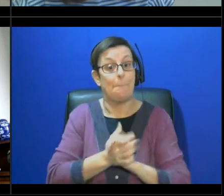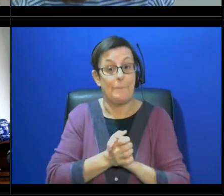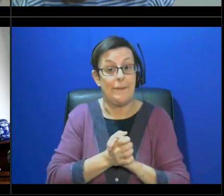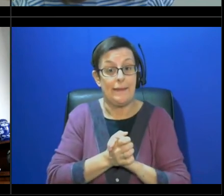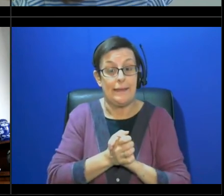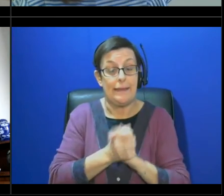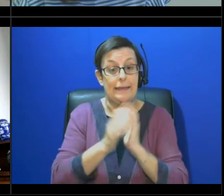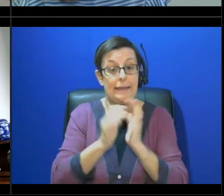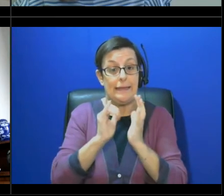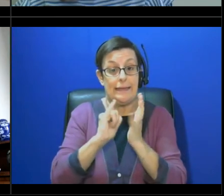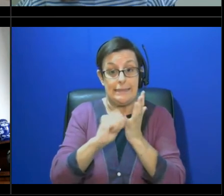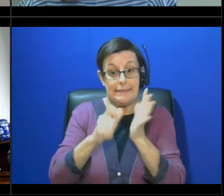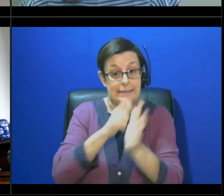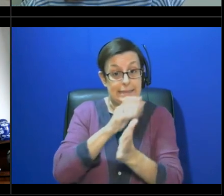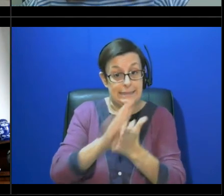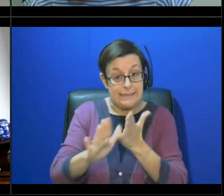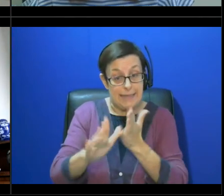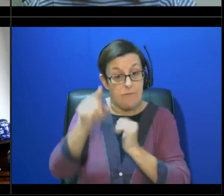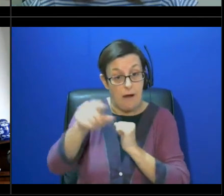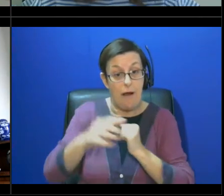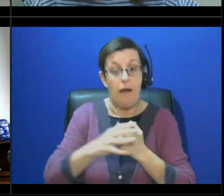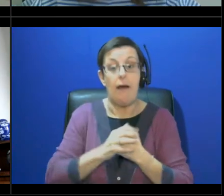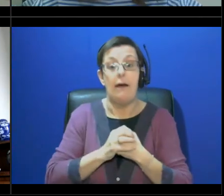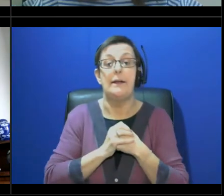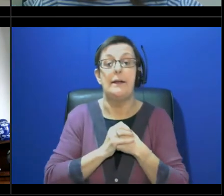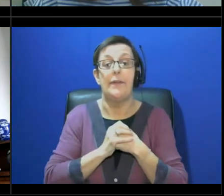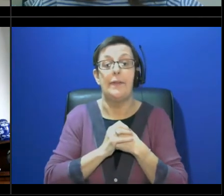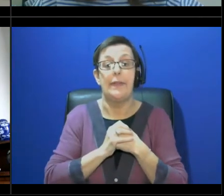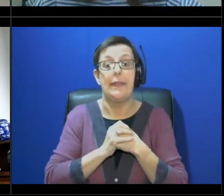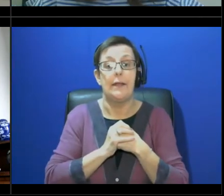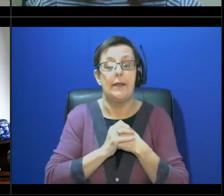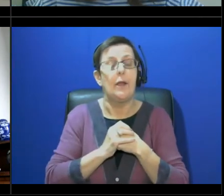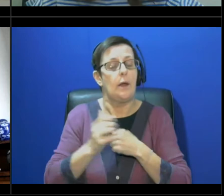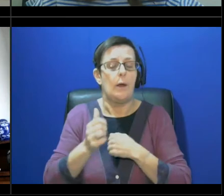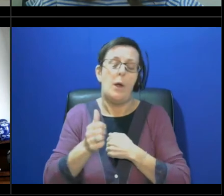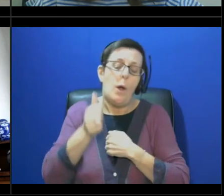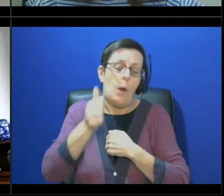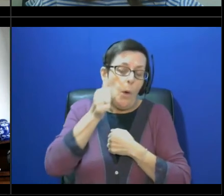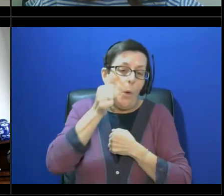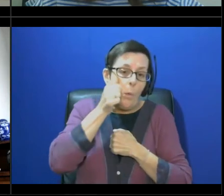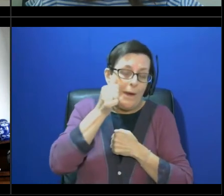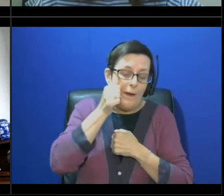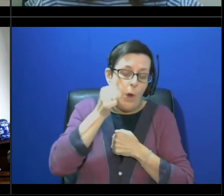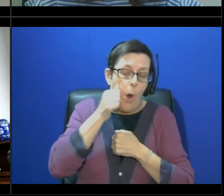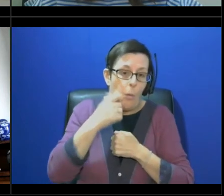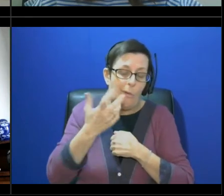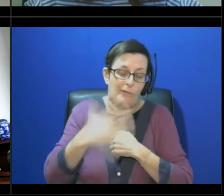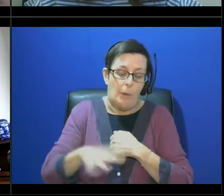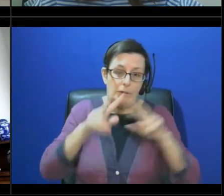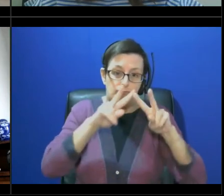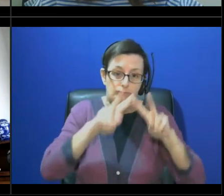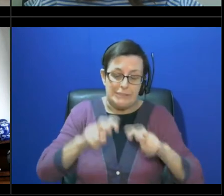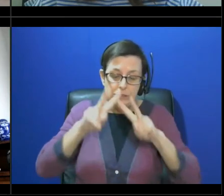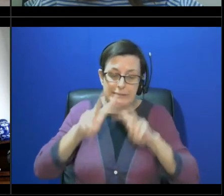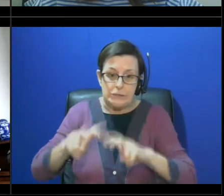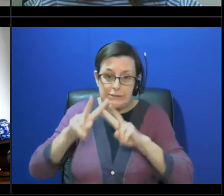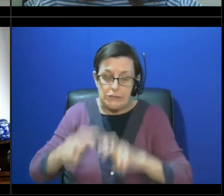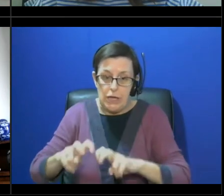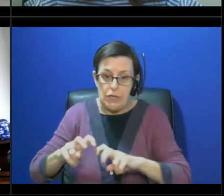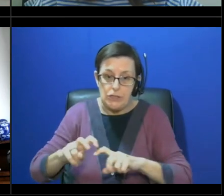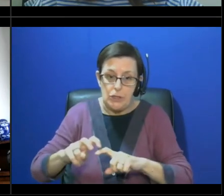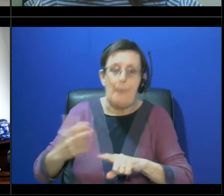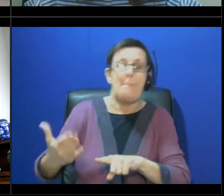Sarah, say something. Yeah, so we know historically from kind of research in this area that was done prior to the Make